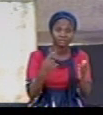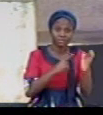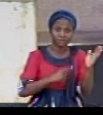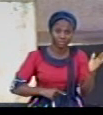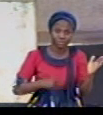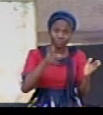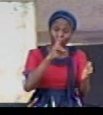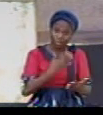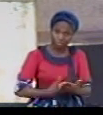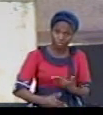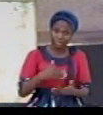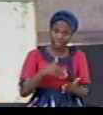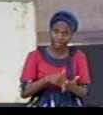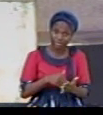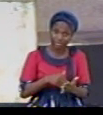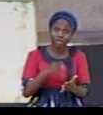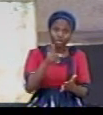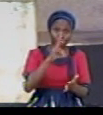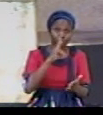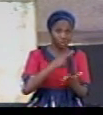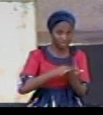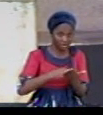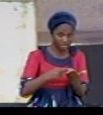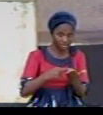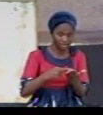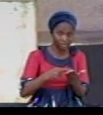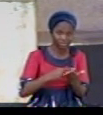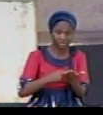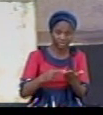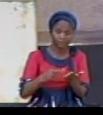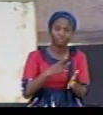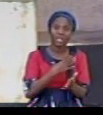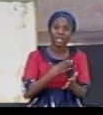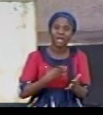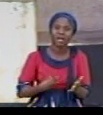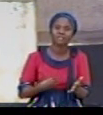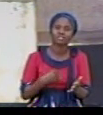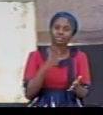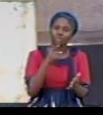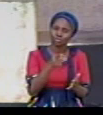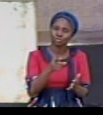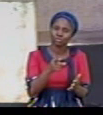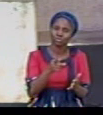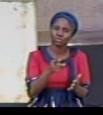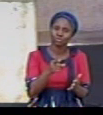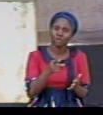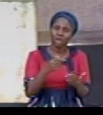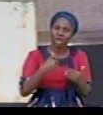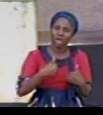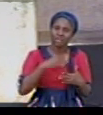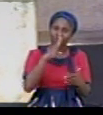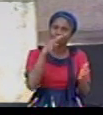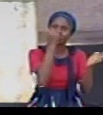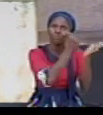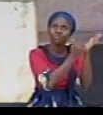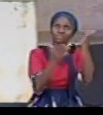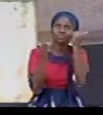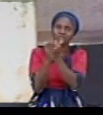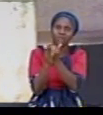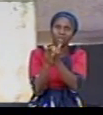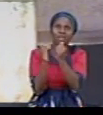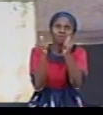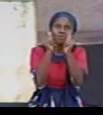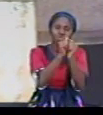again. You're righteous, and you have been crucified with